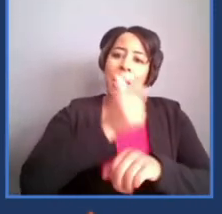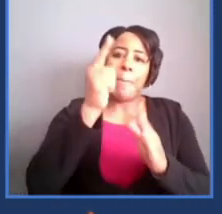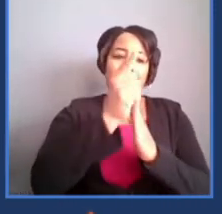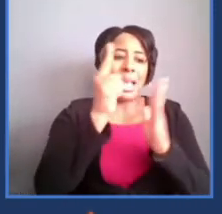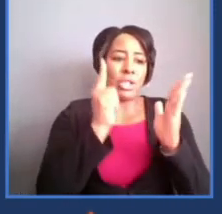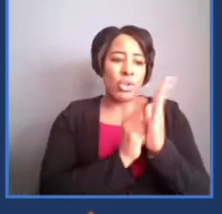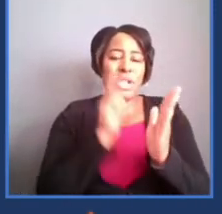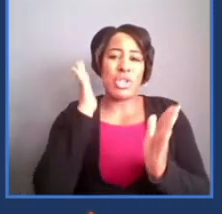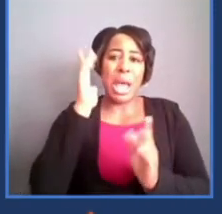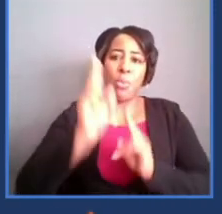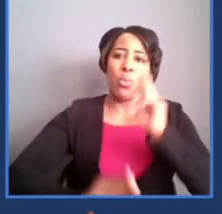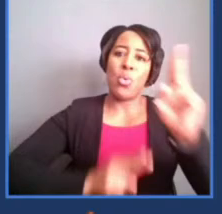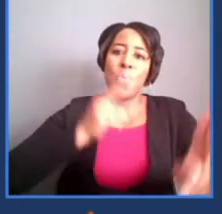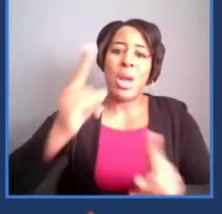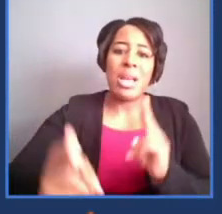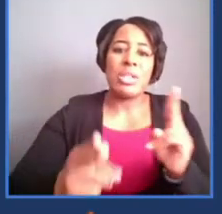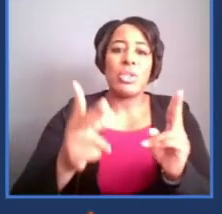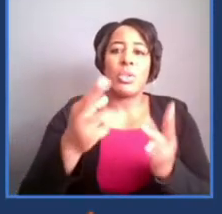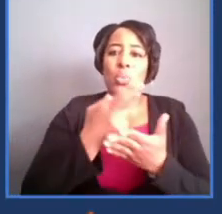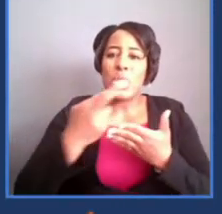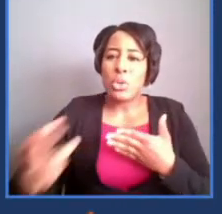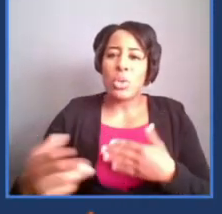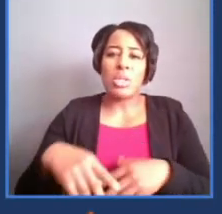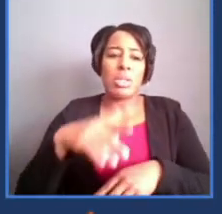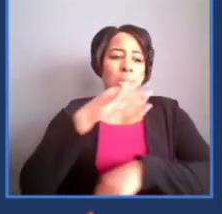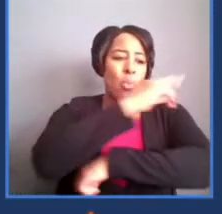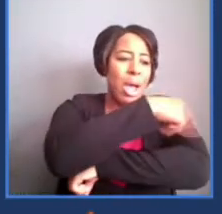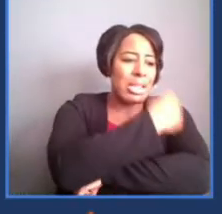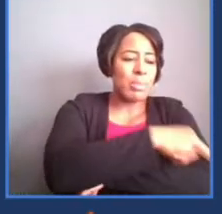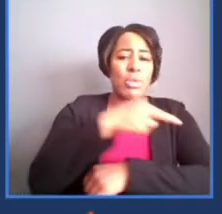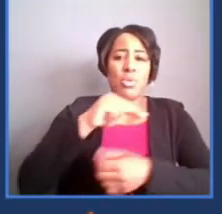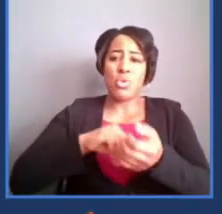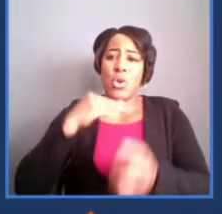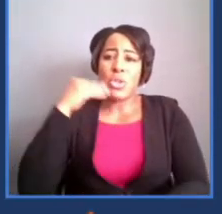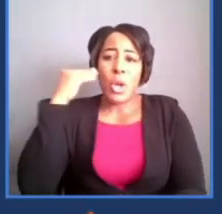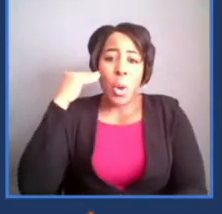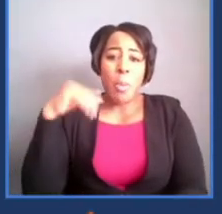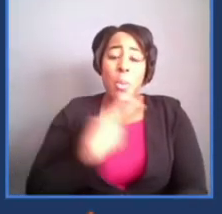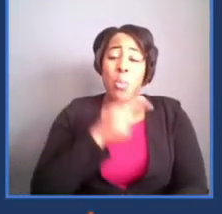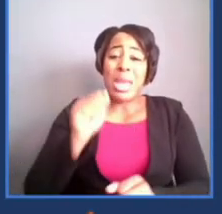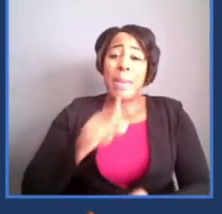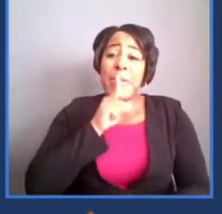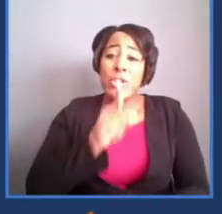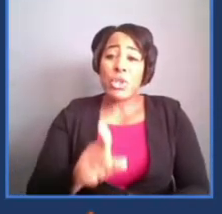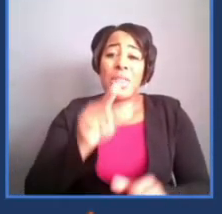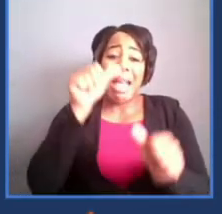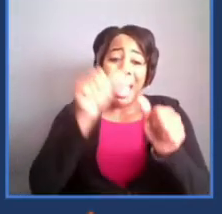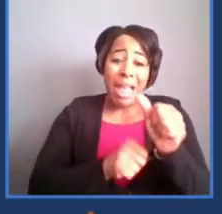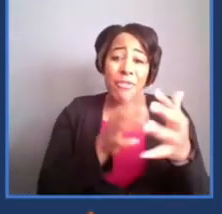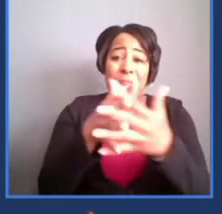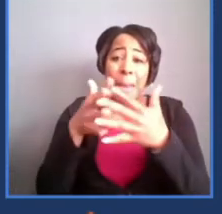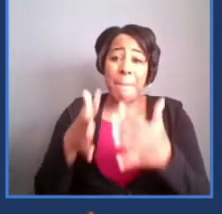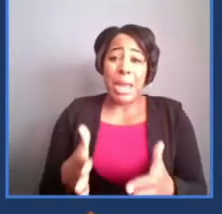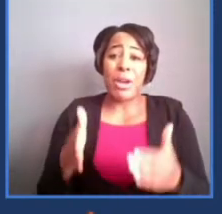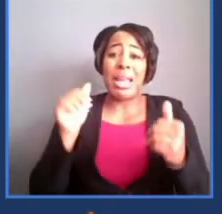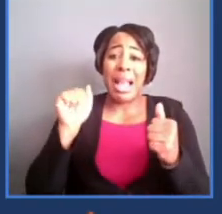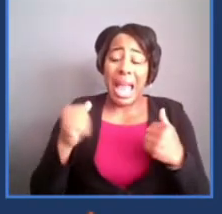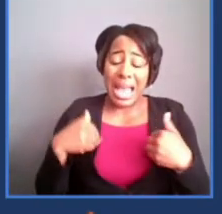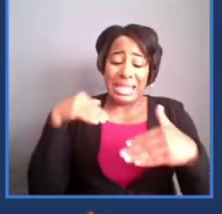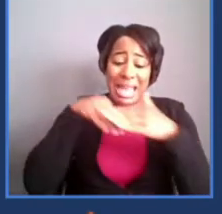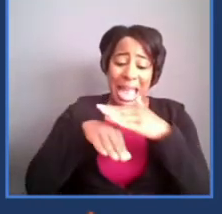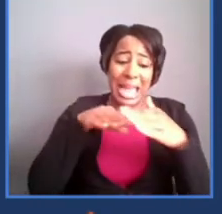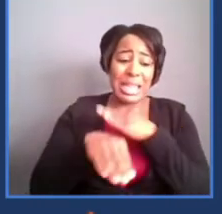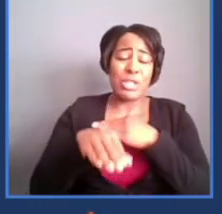hospitals and nursing homes. We can make sure every American gets access to testing and vaccines free of charge. We can